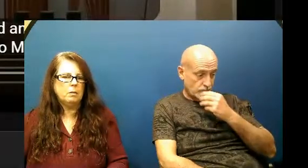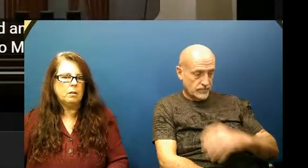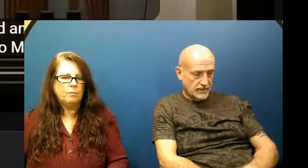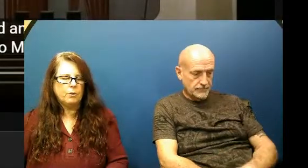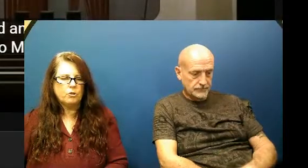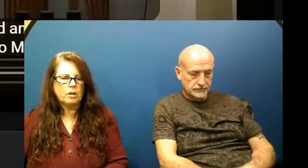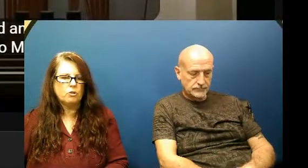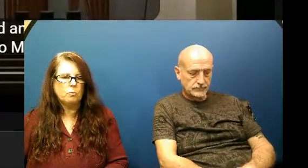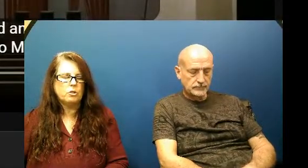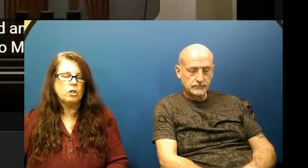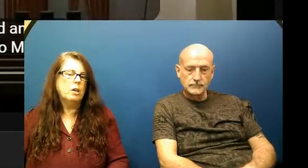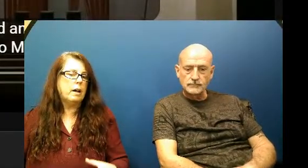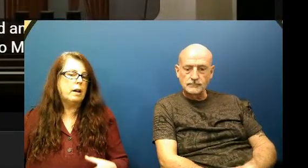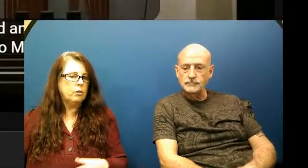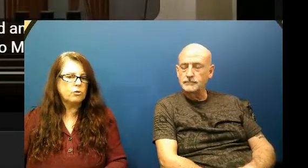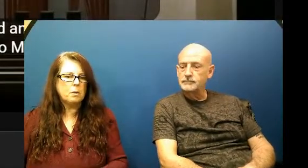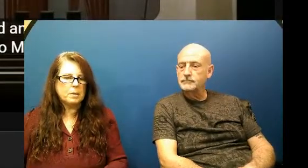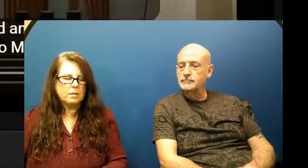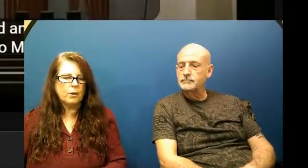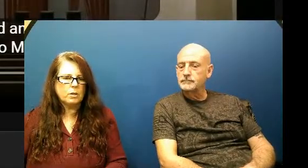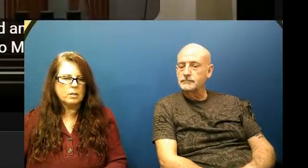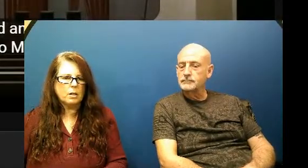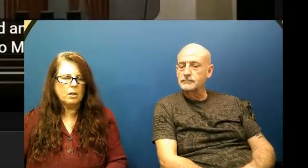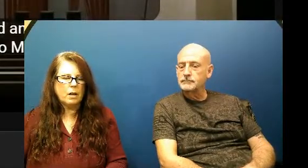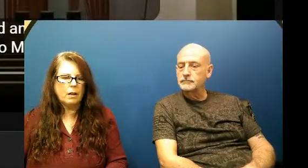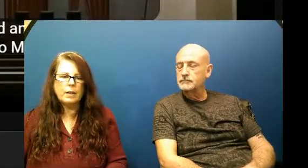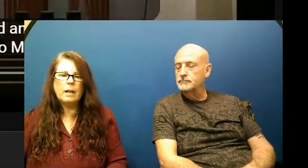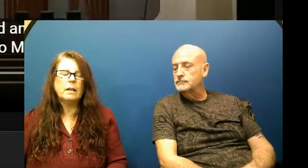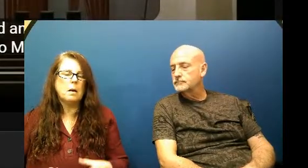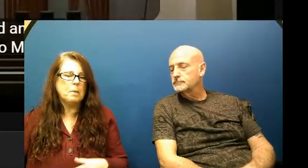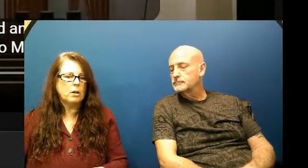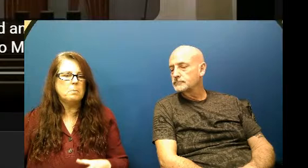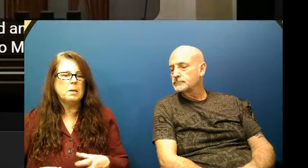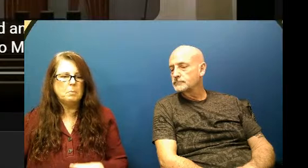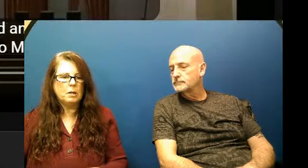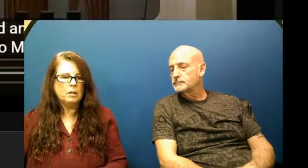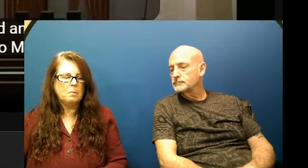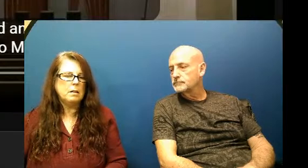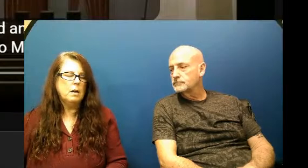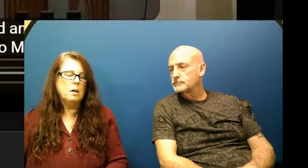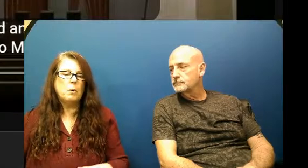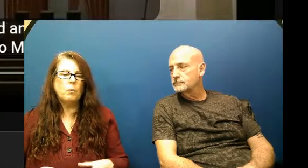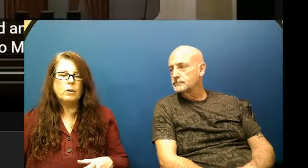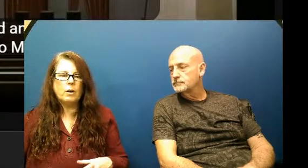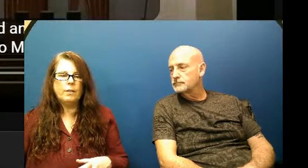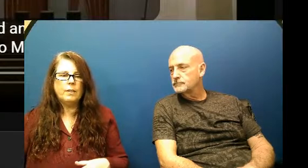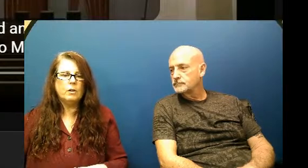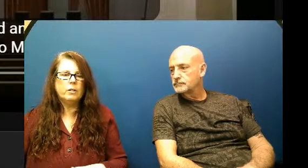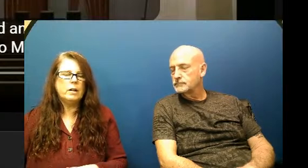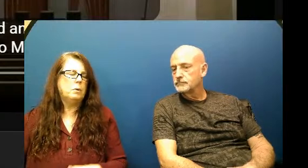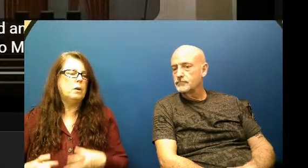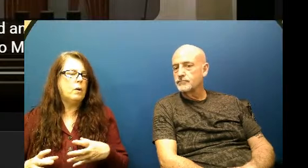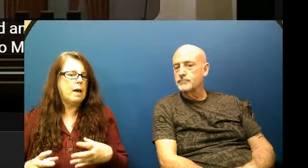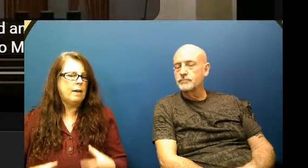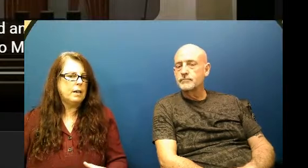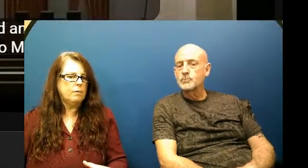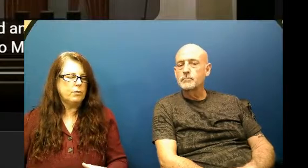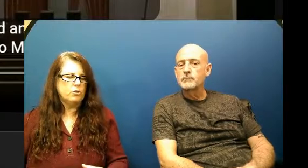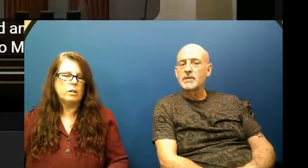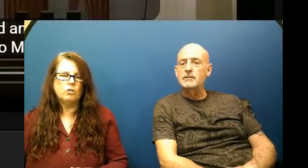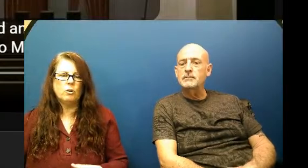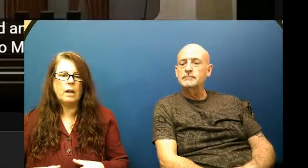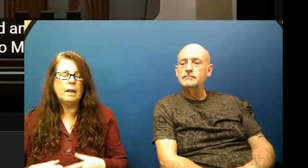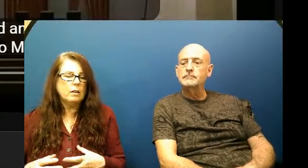put infrastructure, which I know Trump has focused a lot on that, like American made, but we're not there yet. We don't have